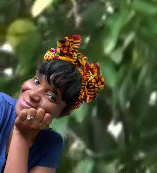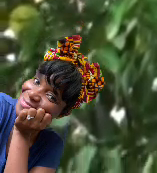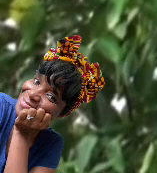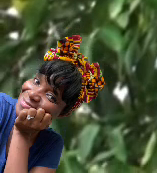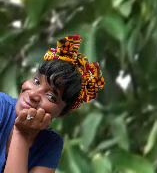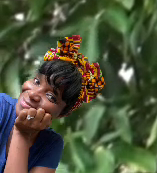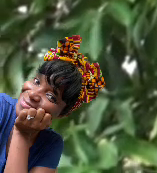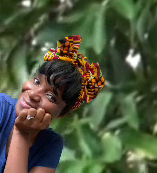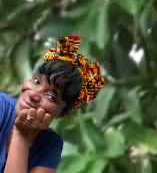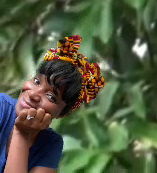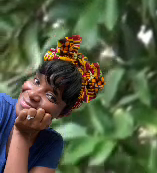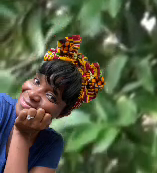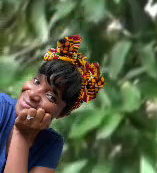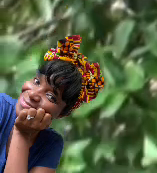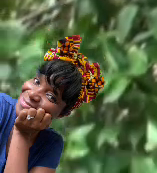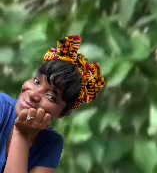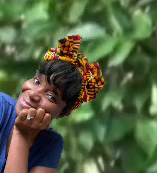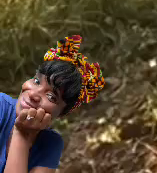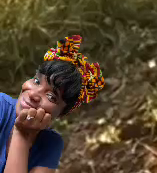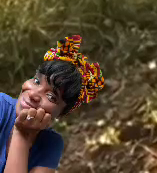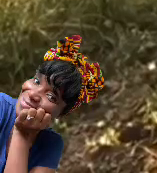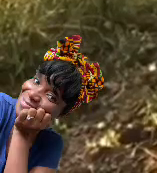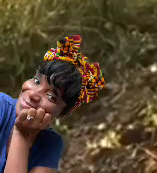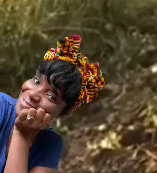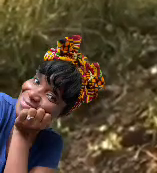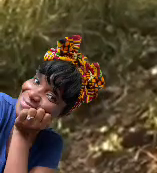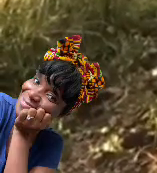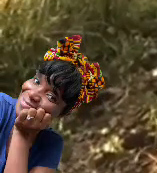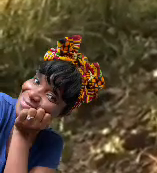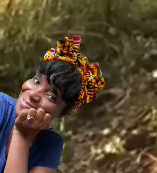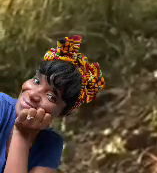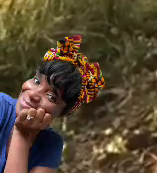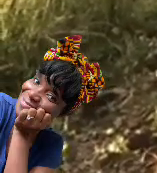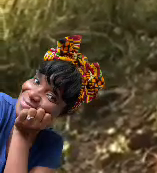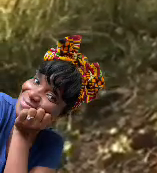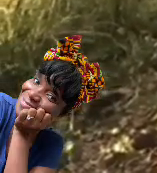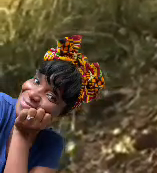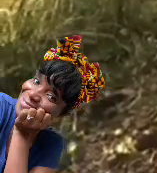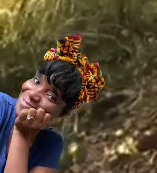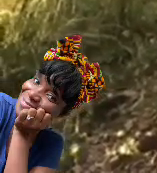growth. Make room for them. Lime trees are truly